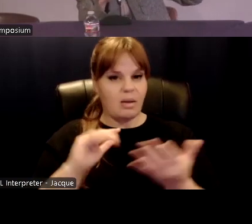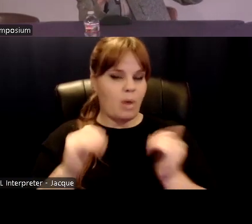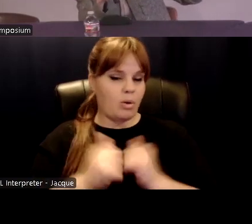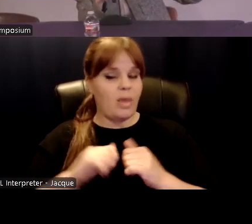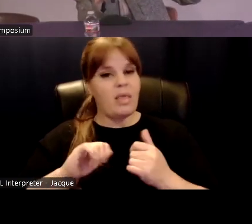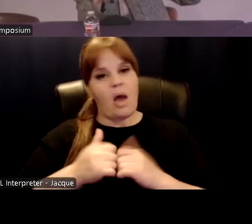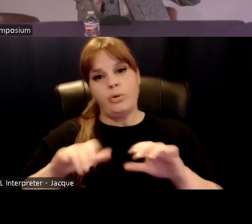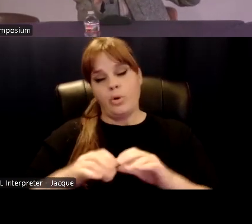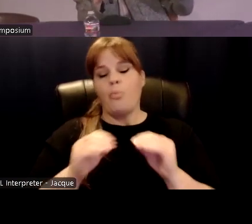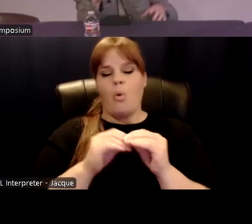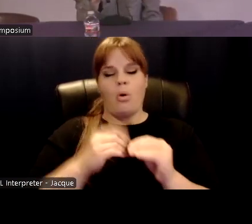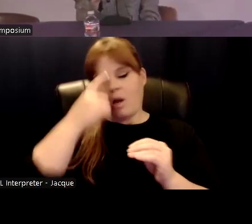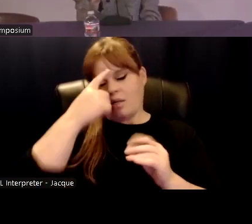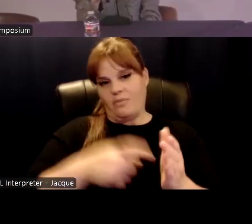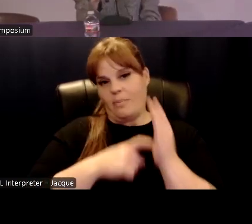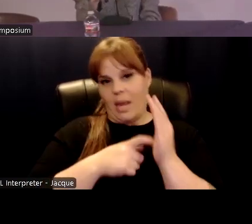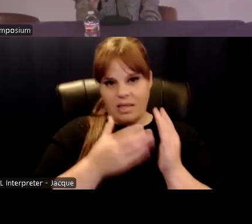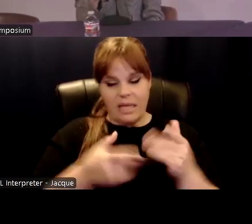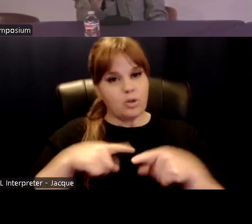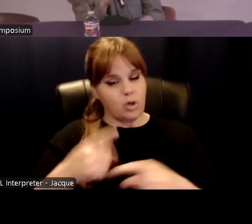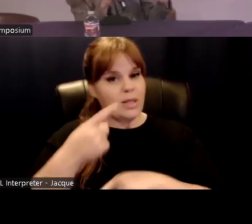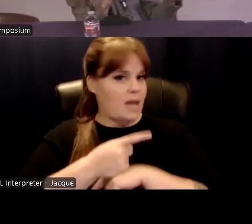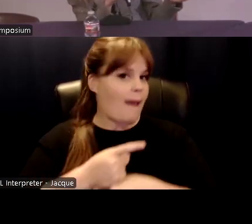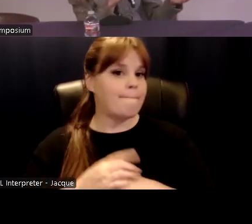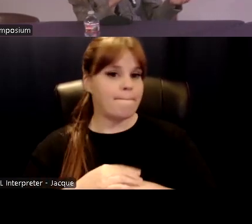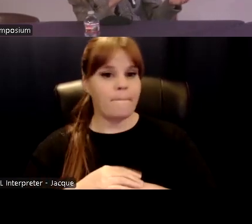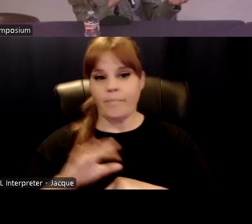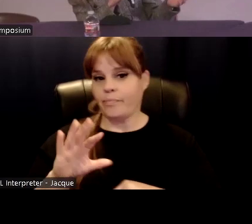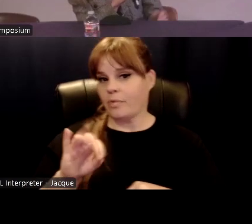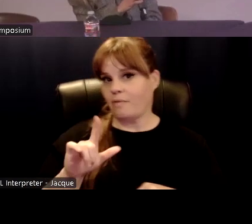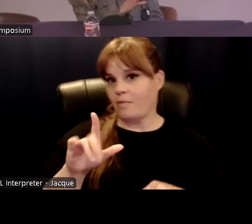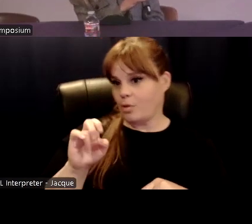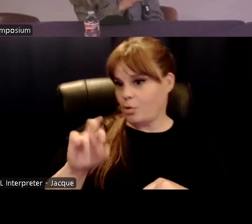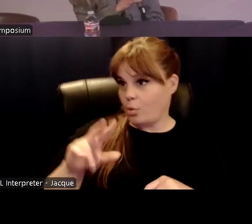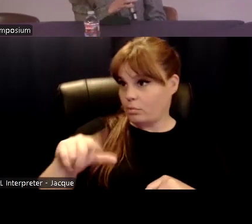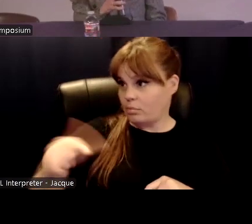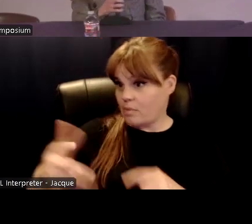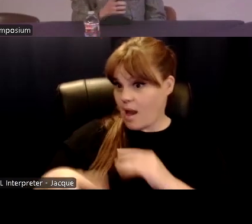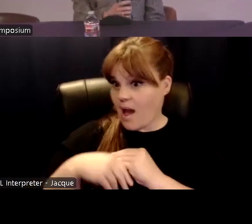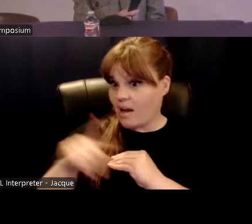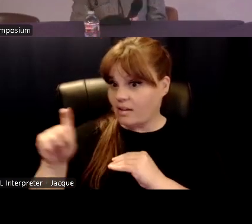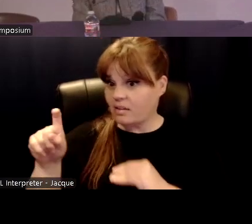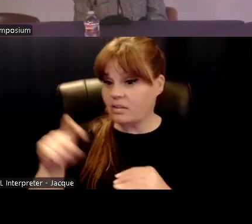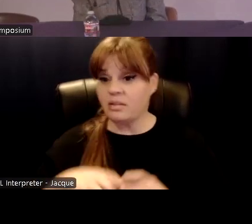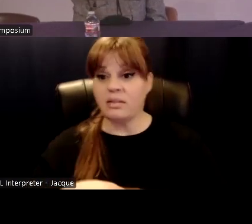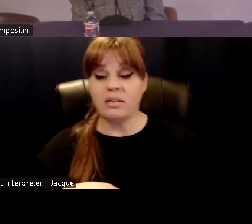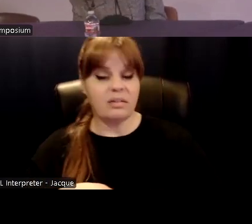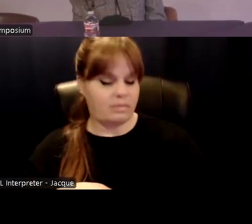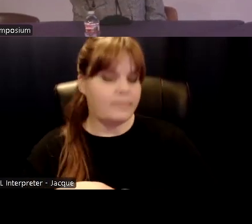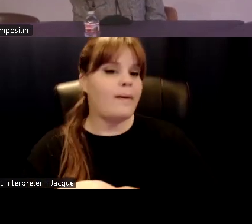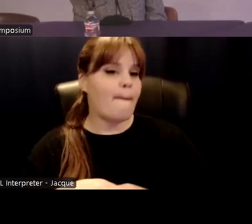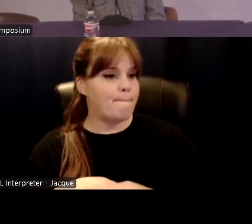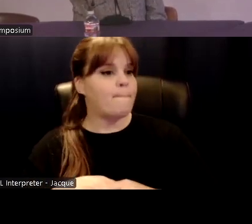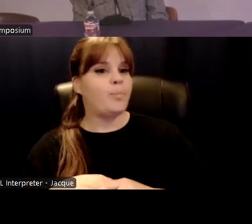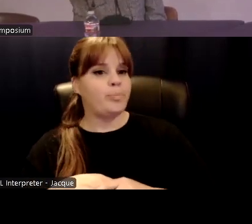cognitive demanding things in the day. And Fleur, I don't know if there's some things you want to add to that as well. There are a lot of, is